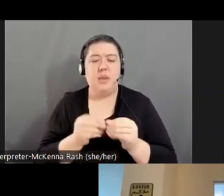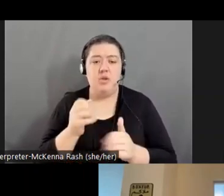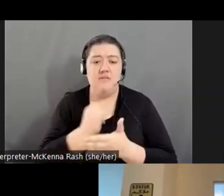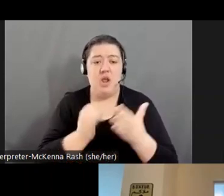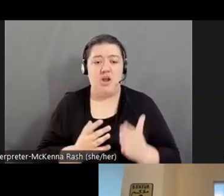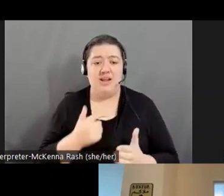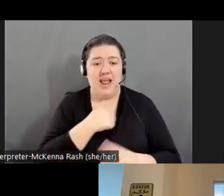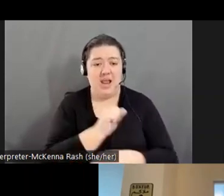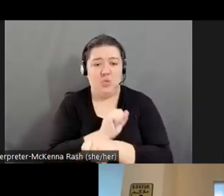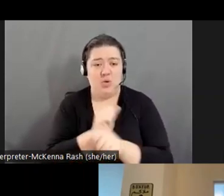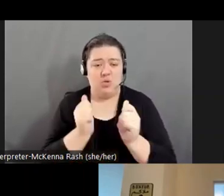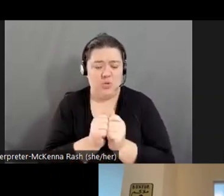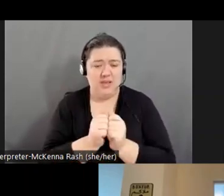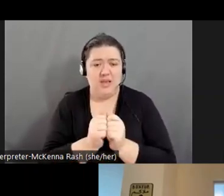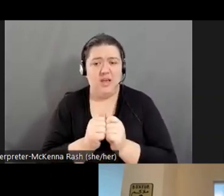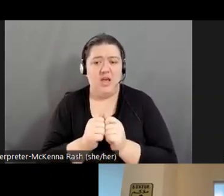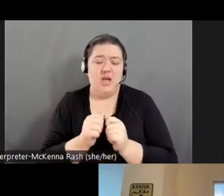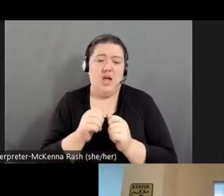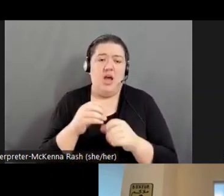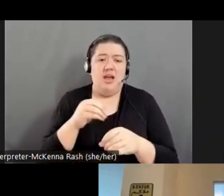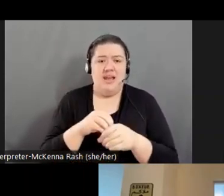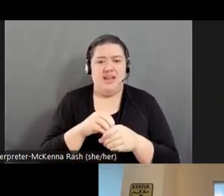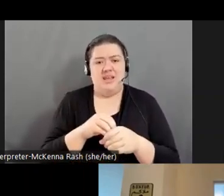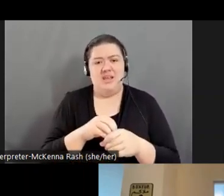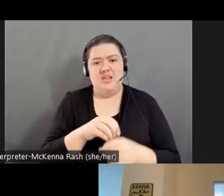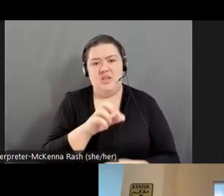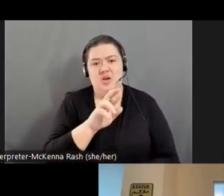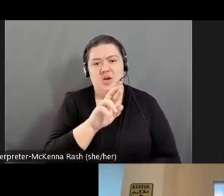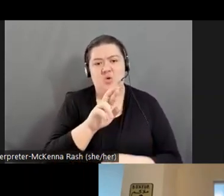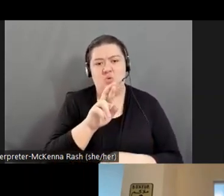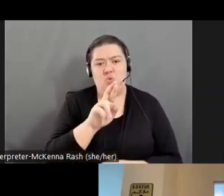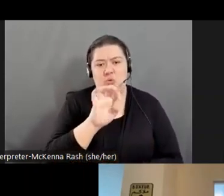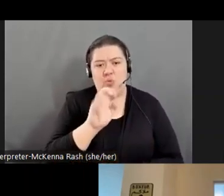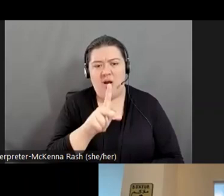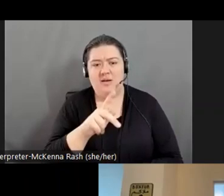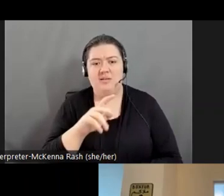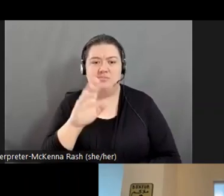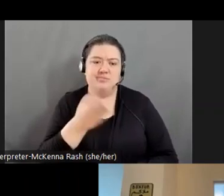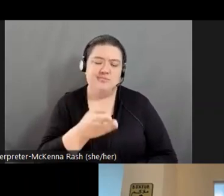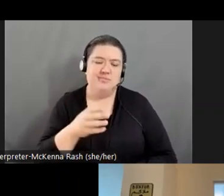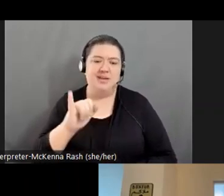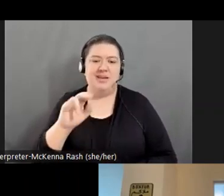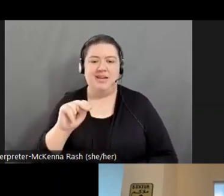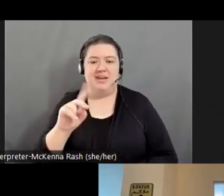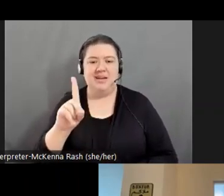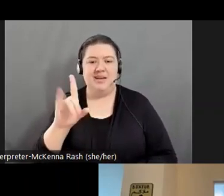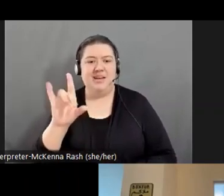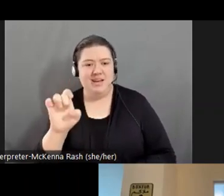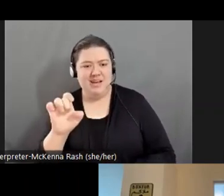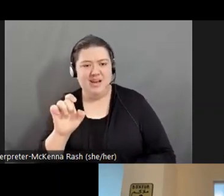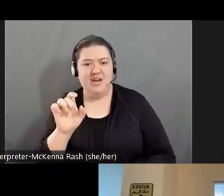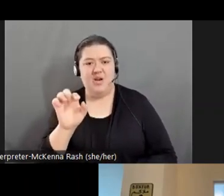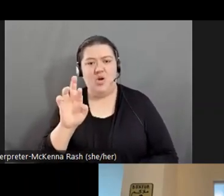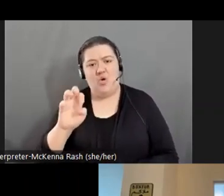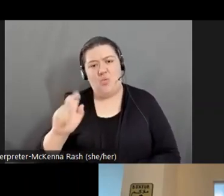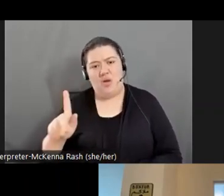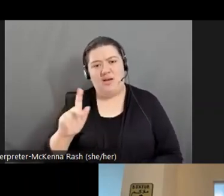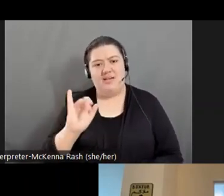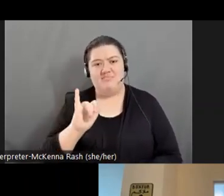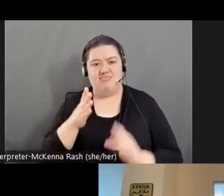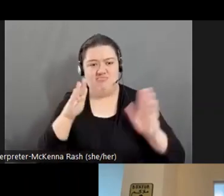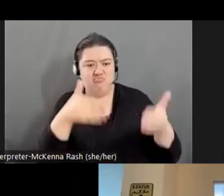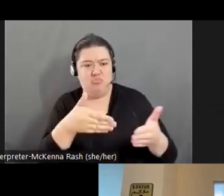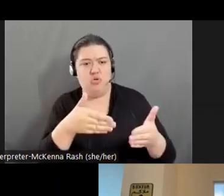with are kind of in the rock, indie rock world, and it is album-oriented touring cycles, as opposed to maybe